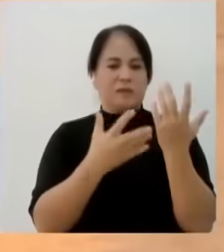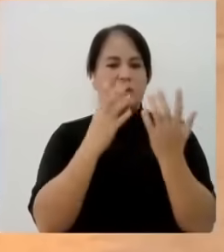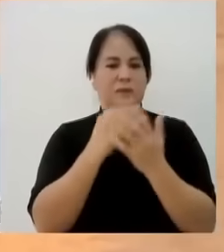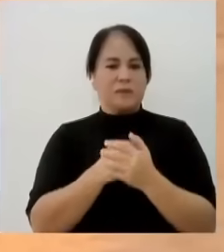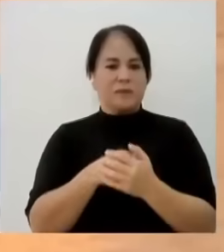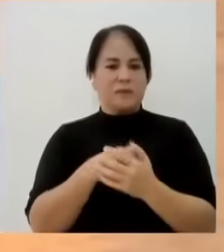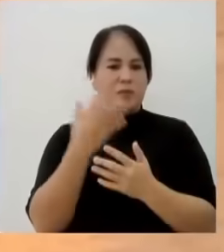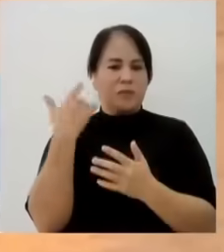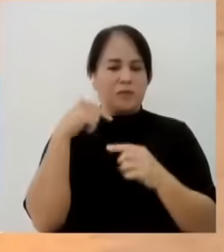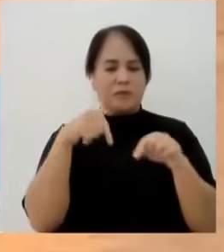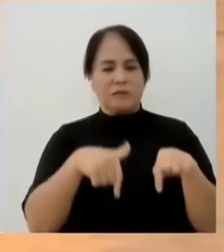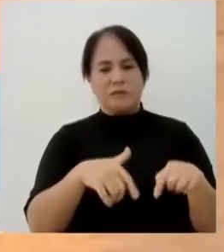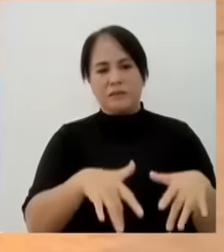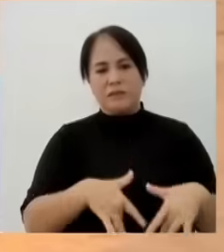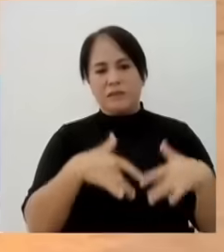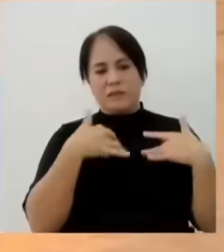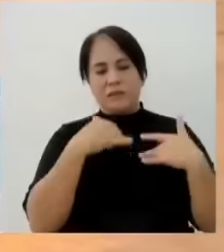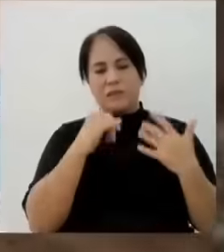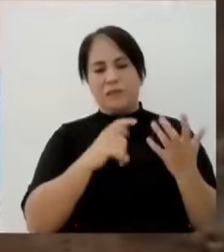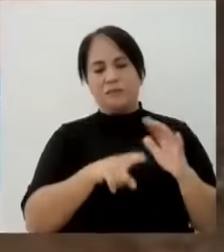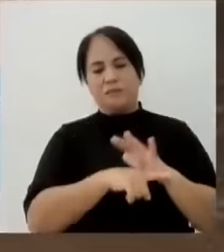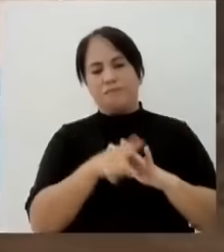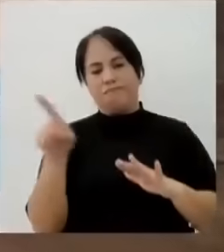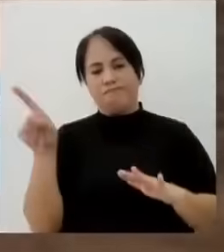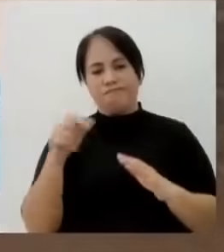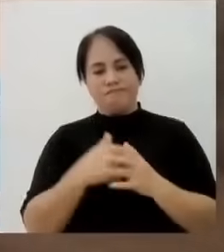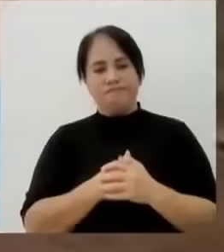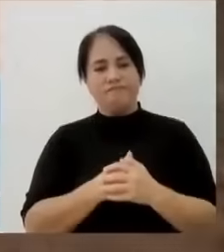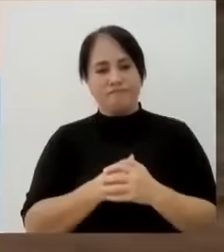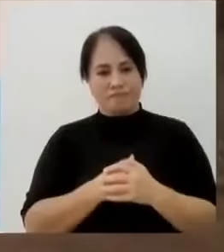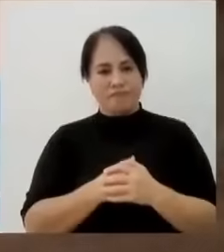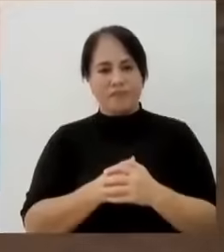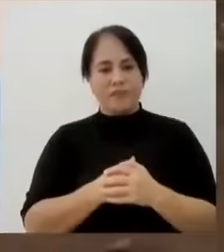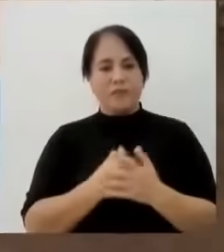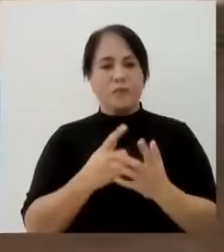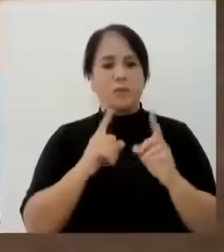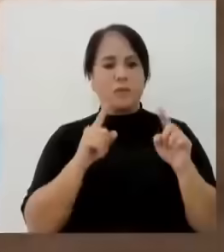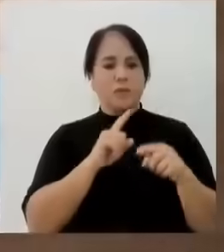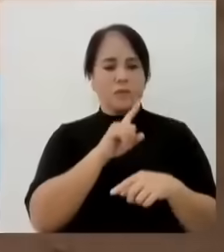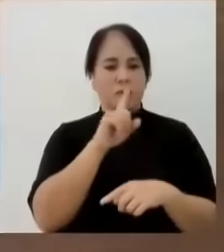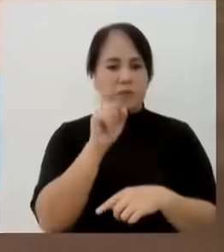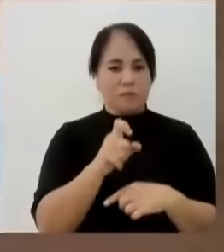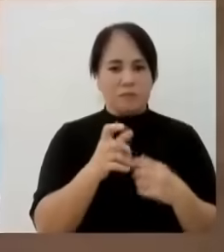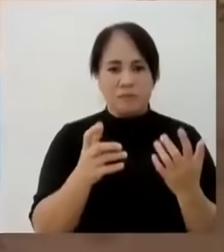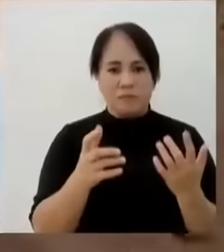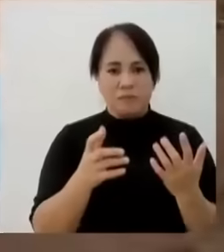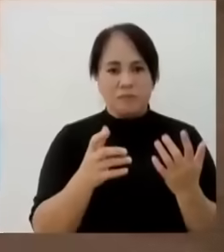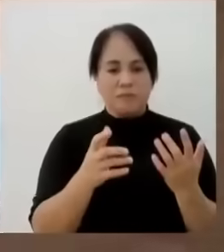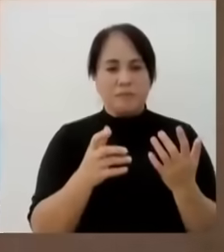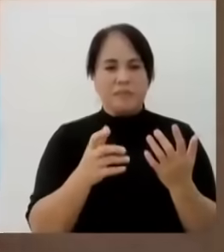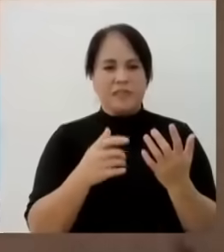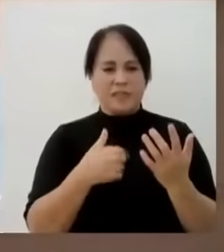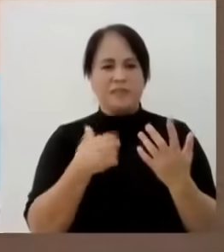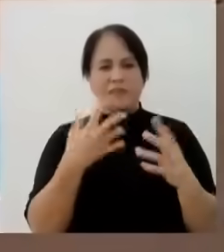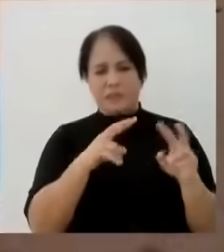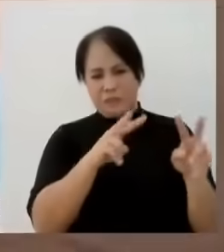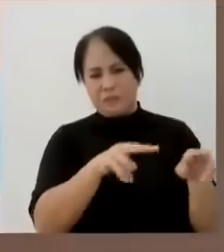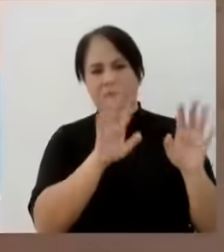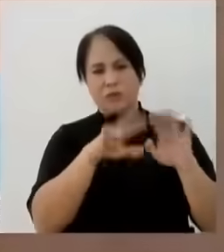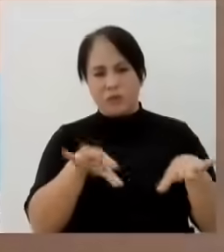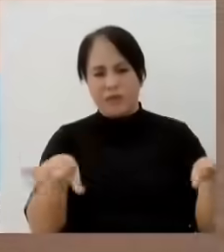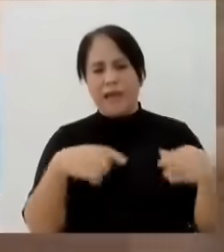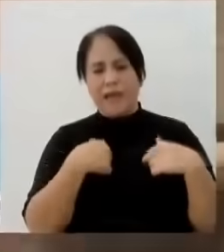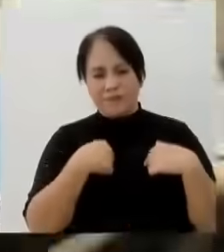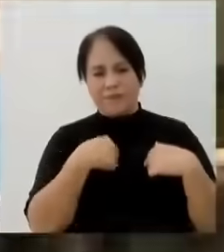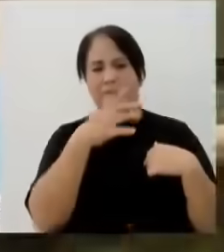they were here, and that is why they escaped. So to answer your question, I did see children here, I did see